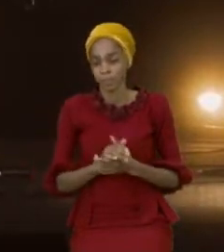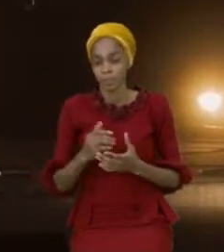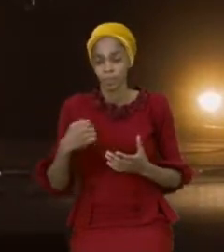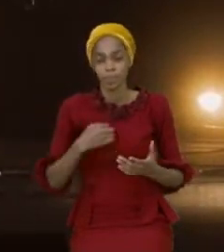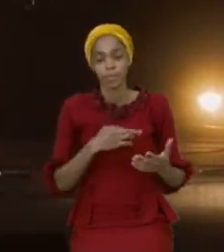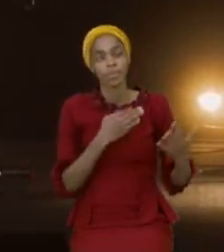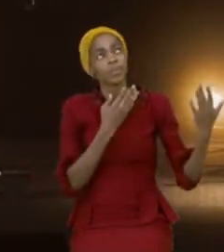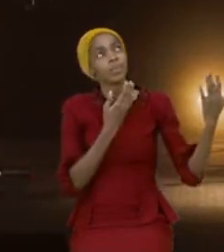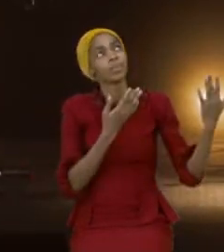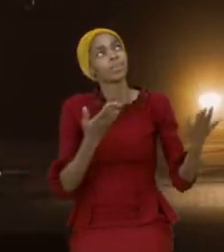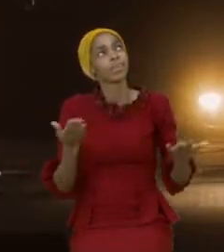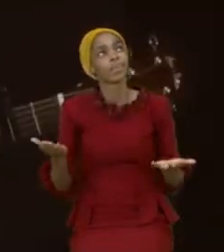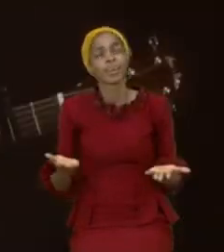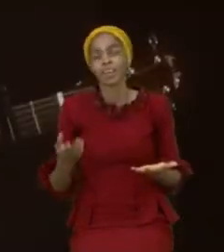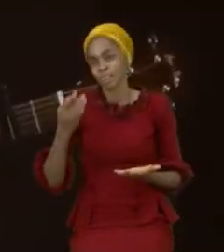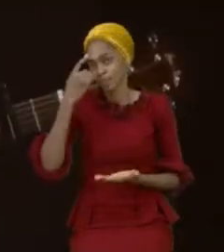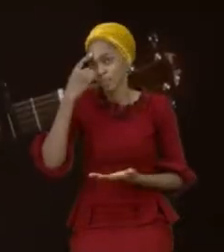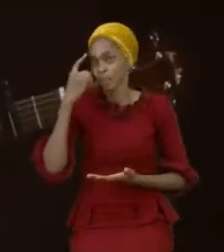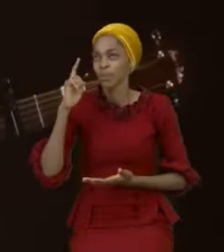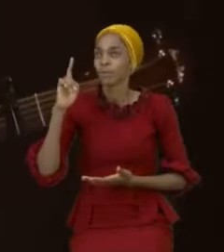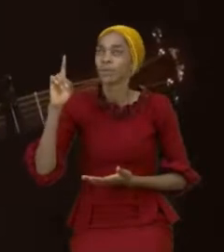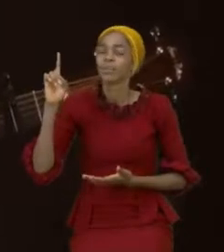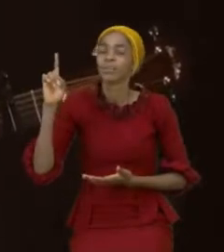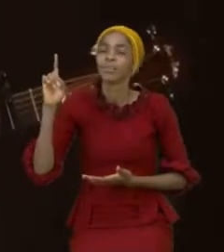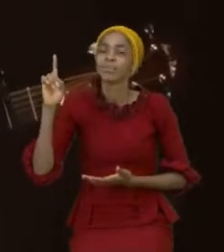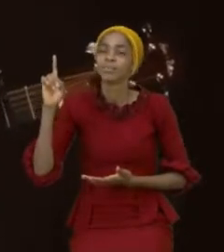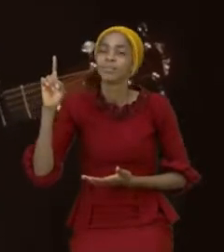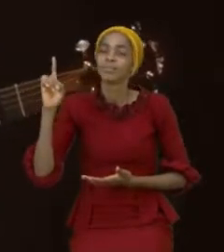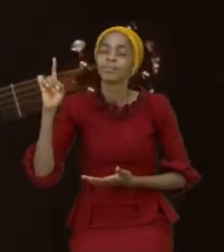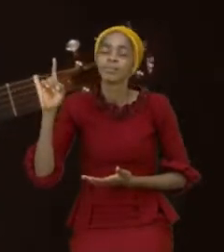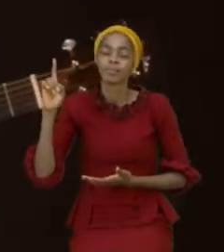We're waiting here for you.